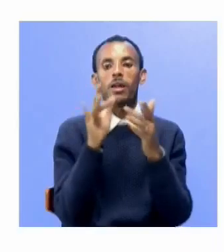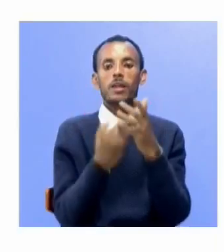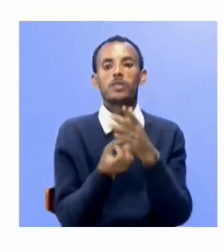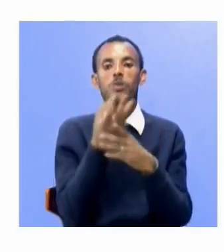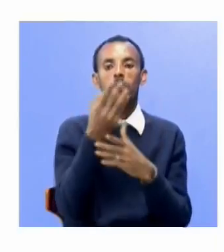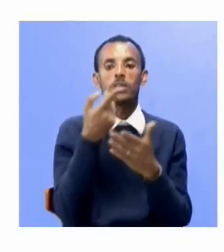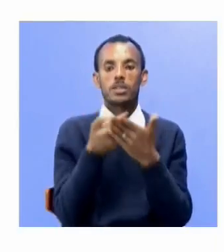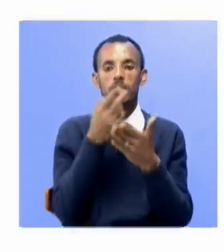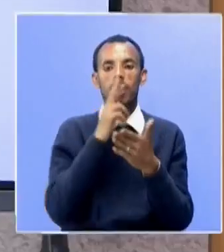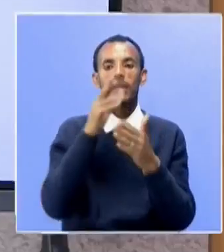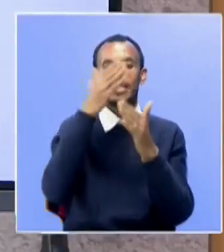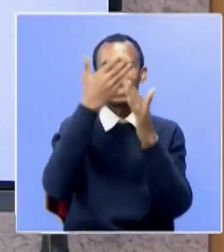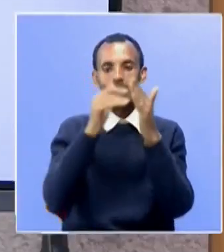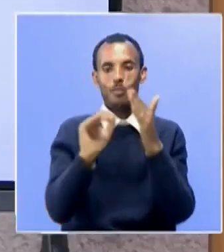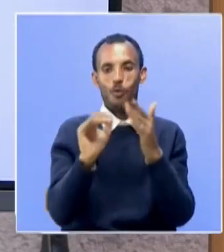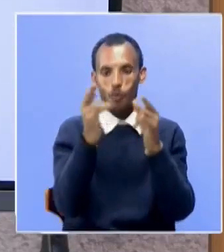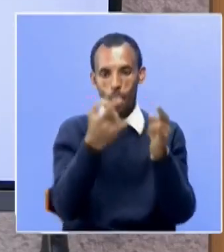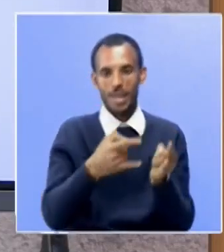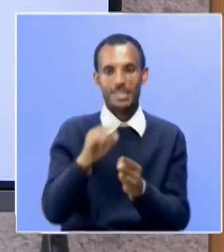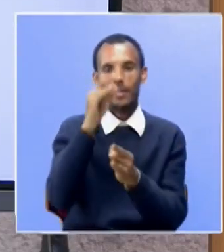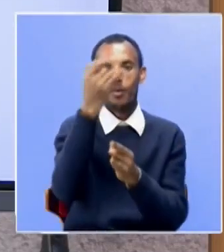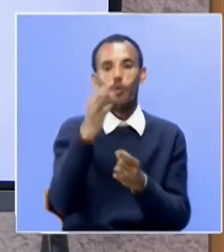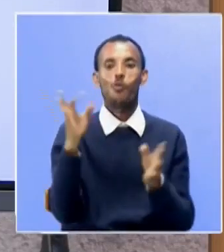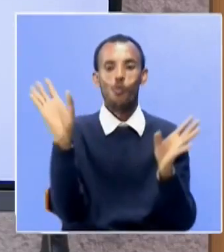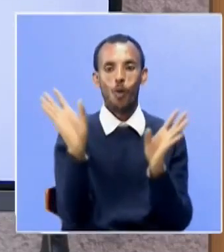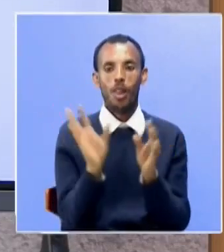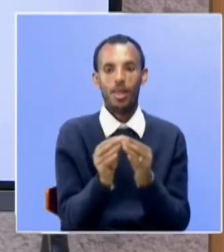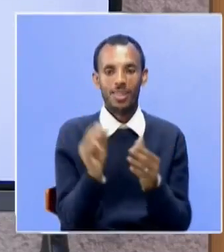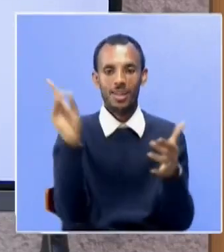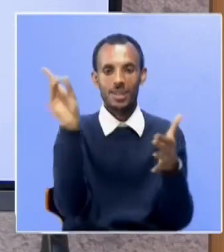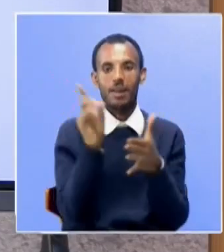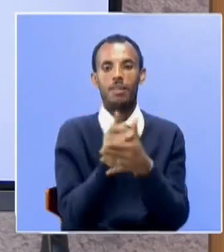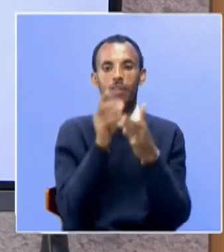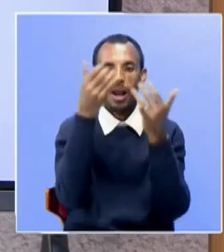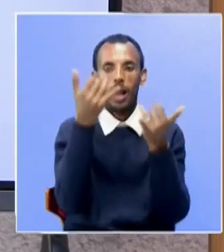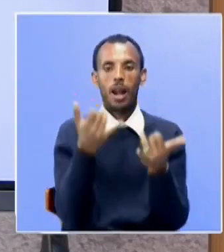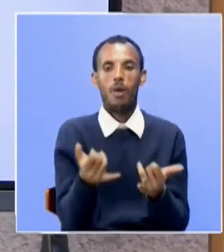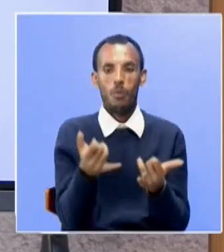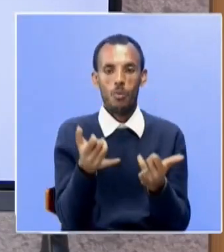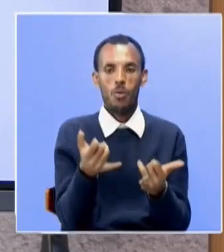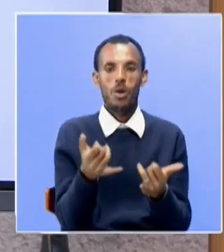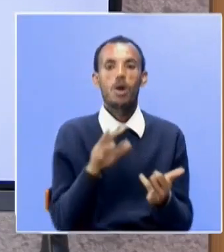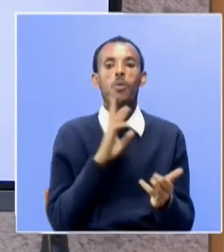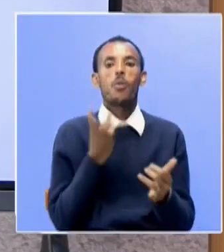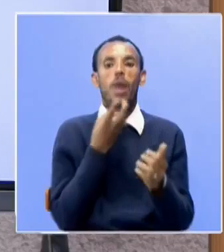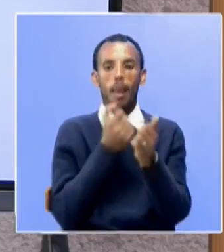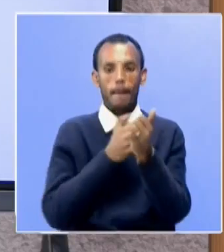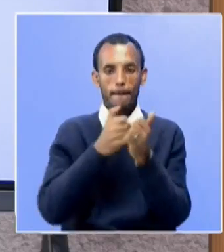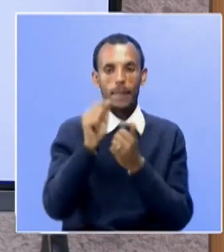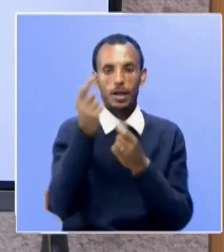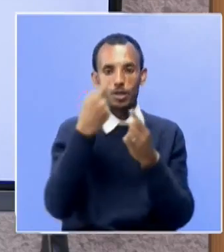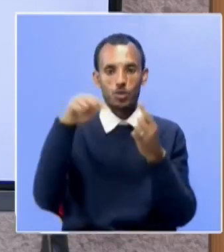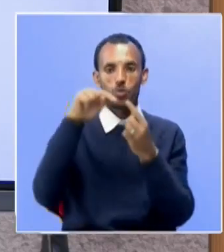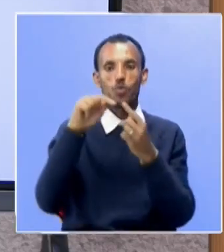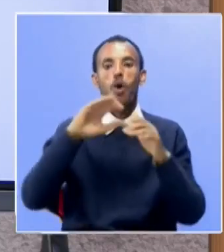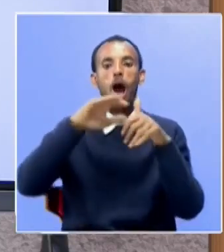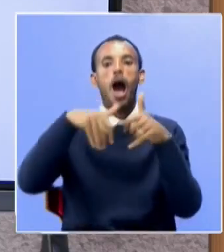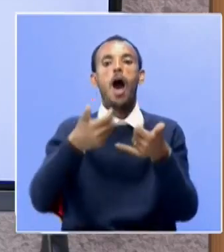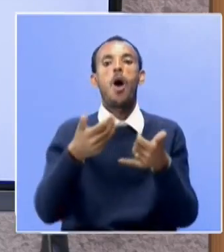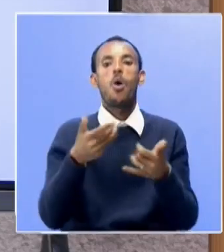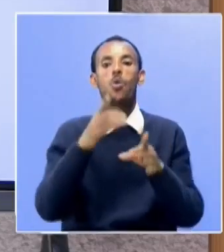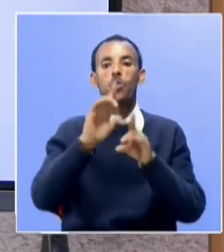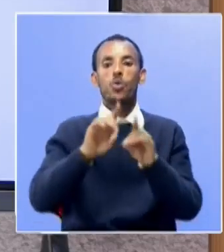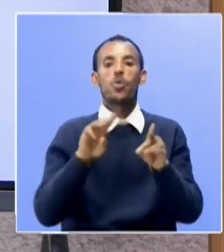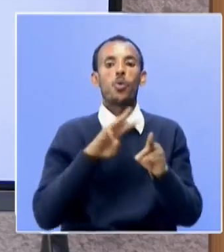So these are some of ways of collecting data. Now, we'll proceed to how do